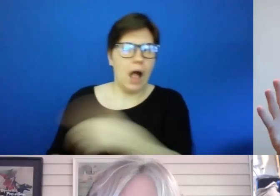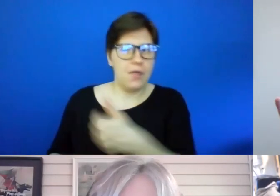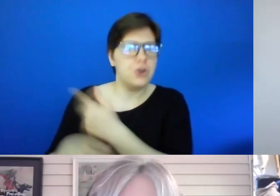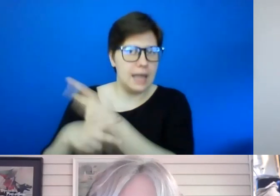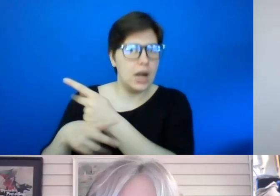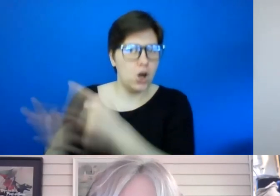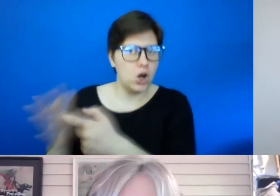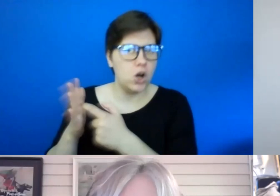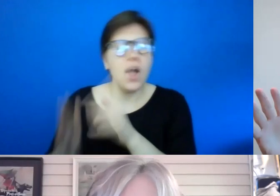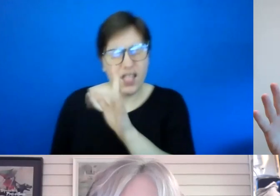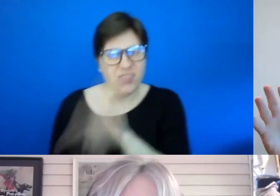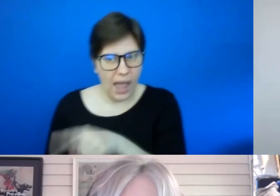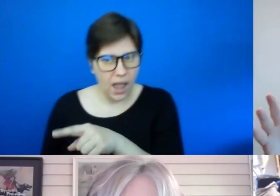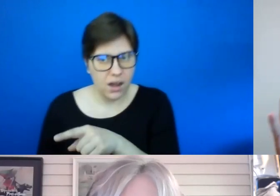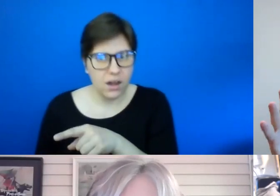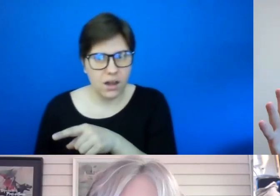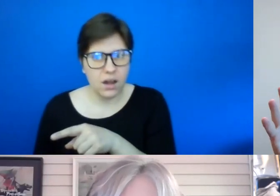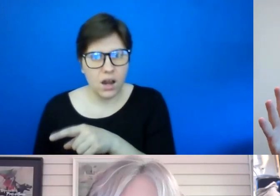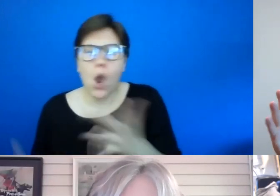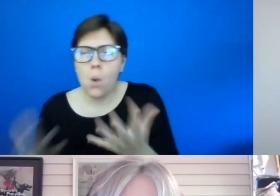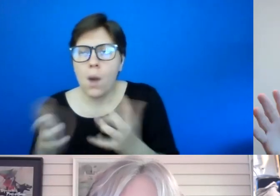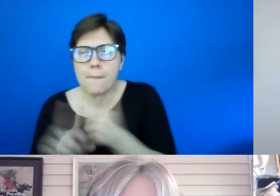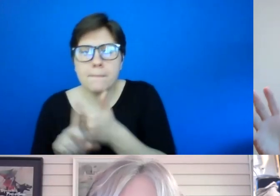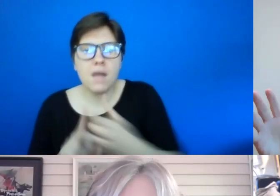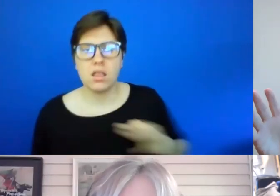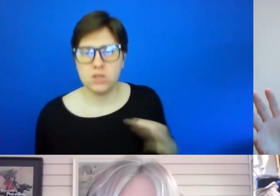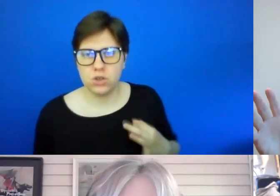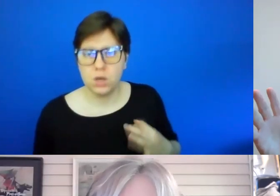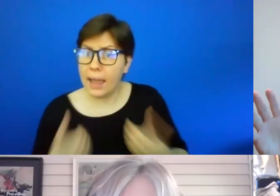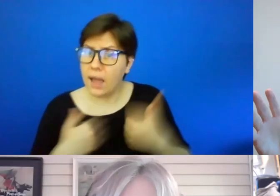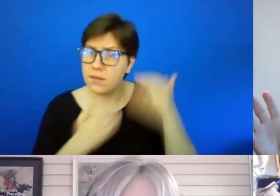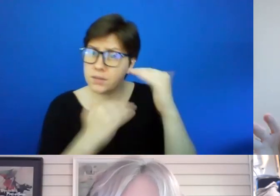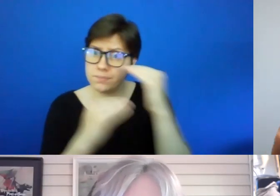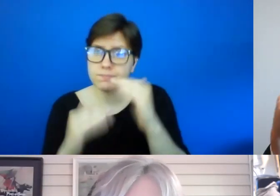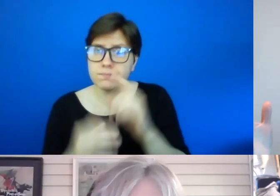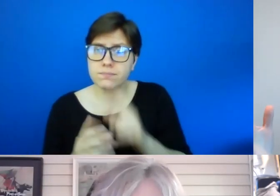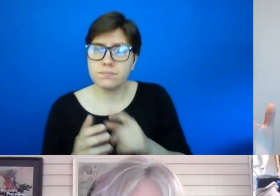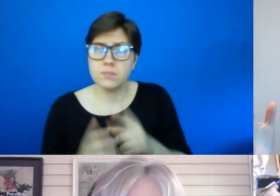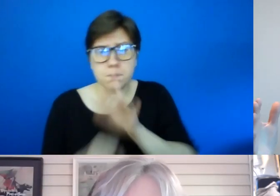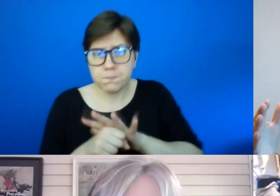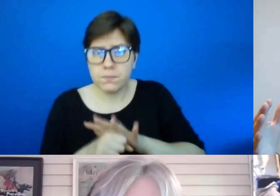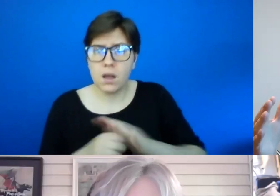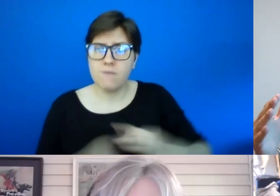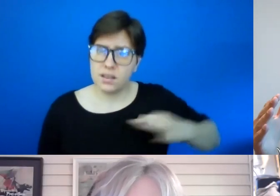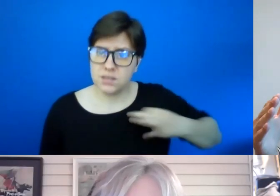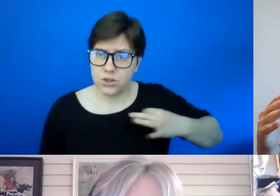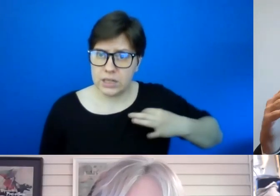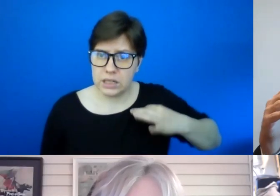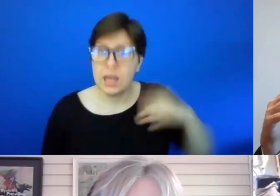you know, that it's a voluntary. We have safeguards to make sure that it's a voluntary decision, and the evidence that we have